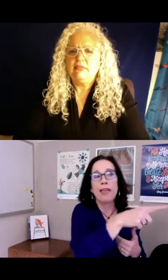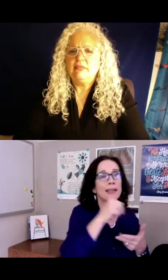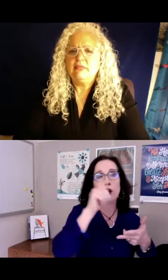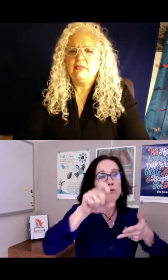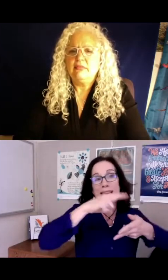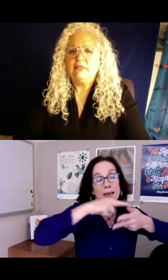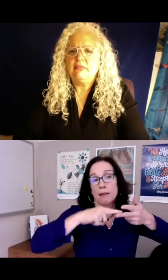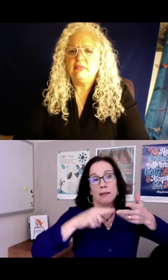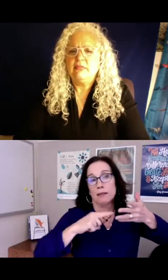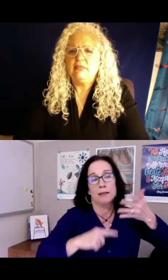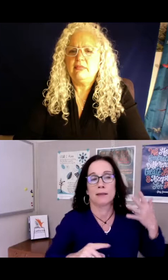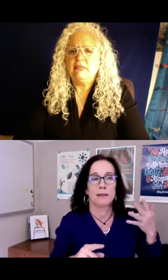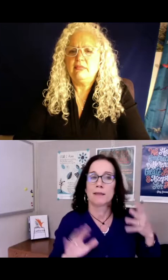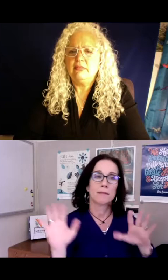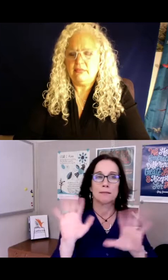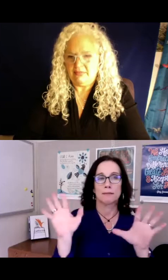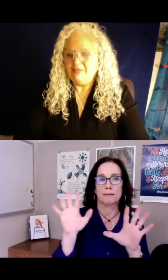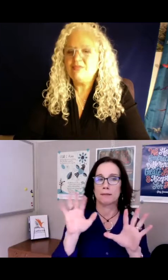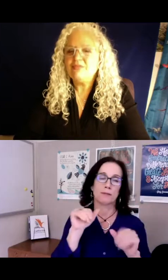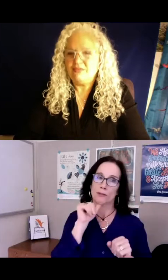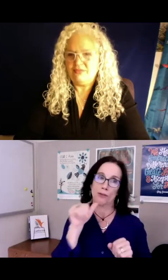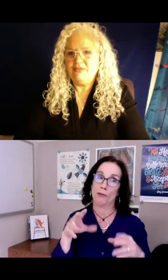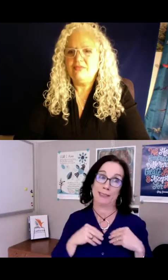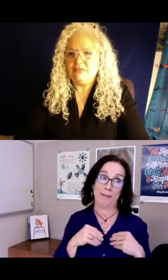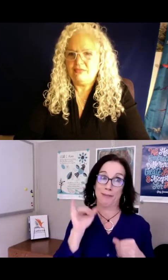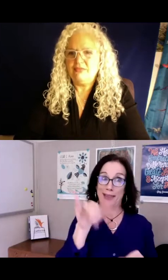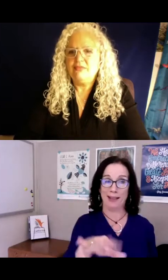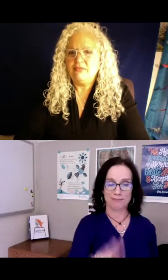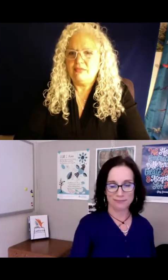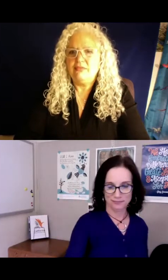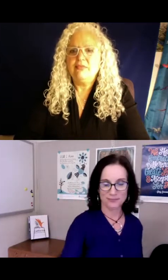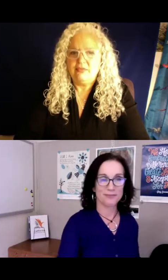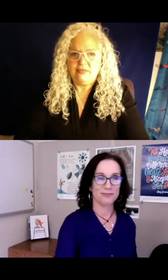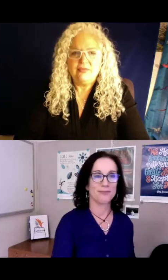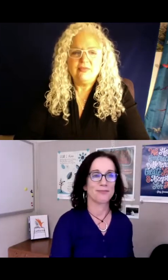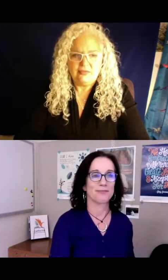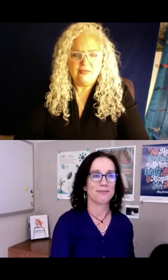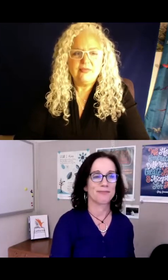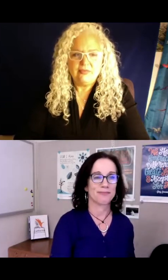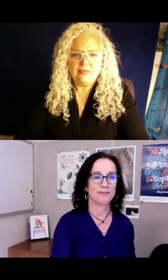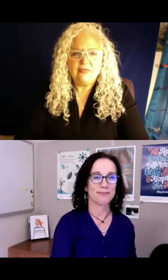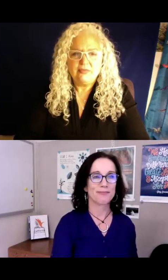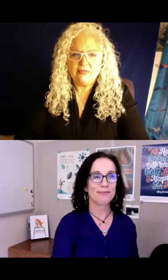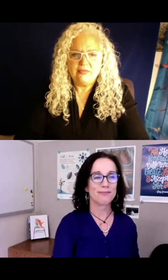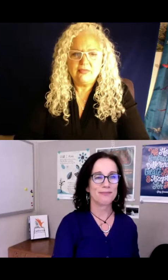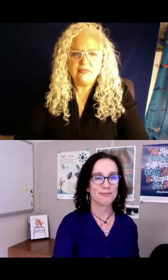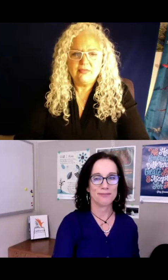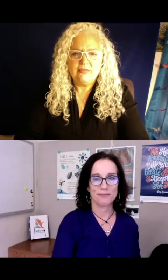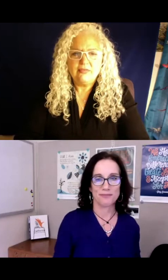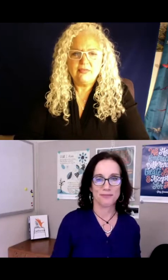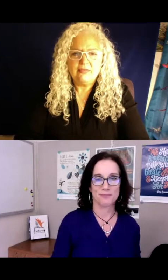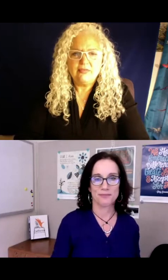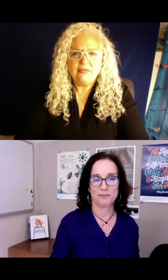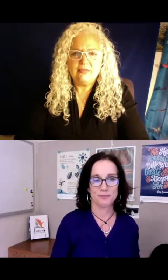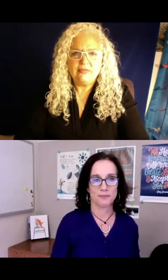child, say hard of hearing, so you don't need these services. So don't accept that if that's what you're offered.